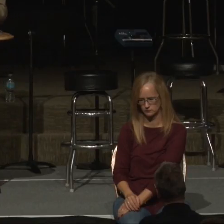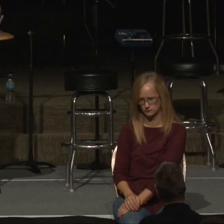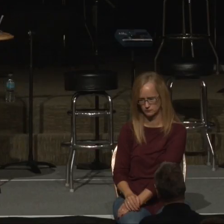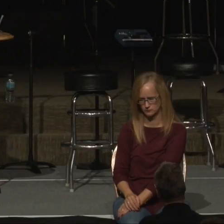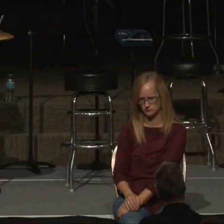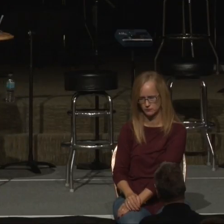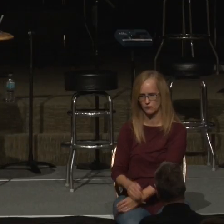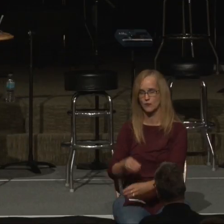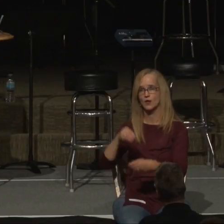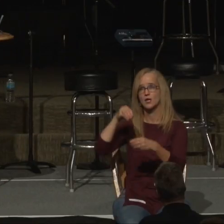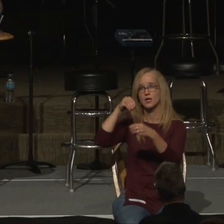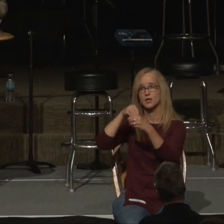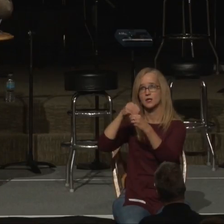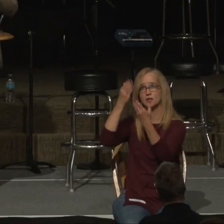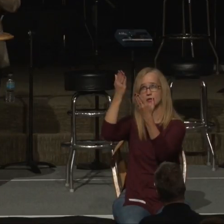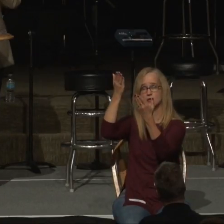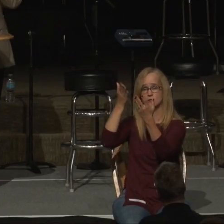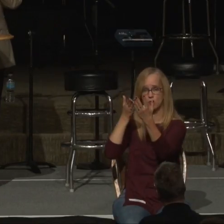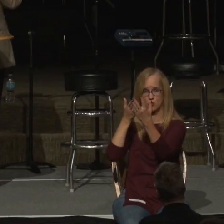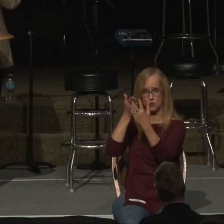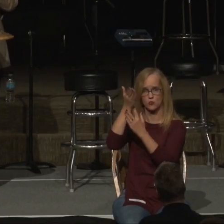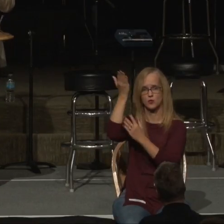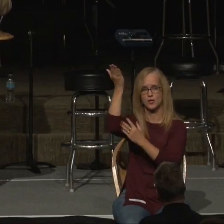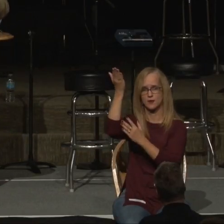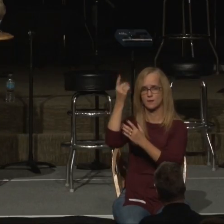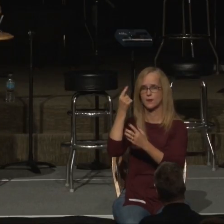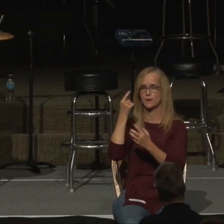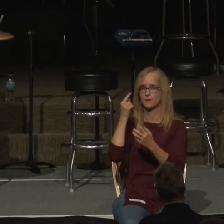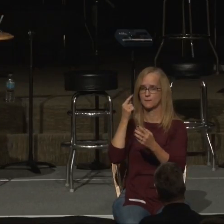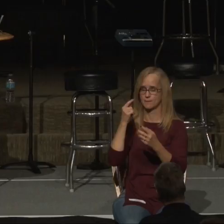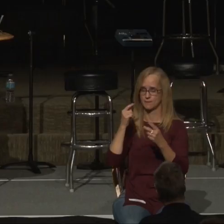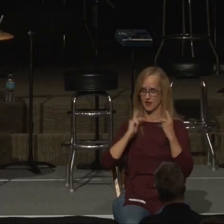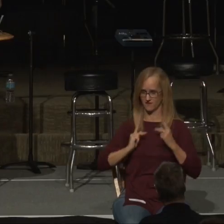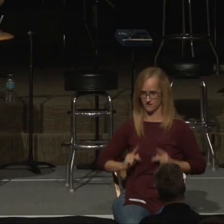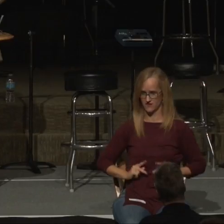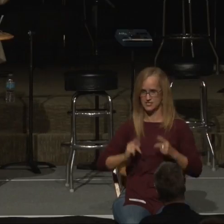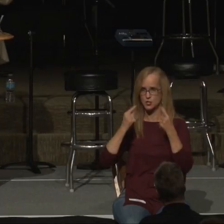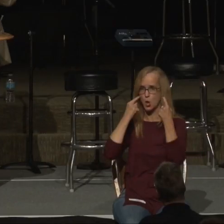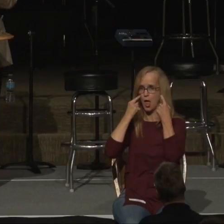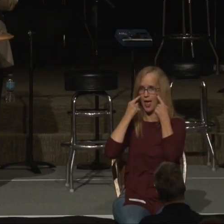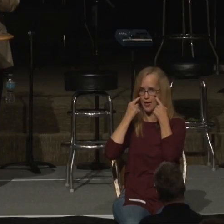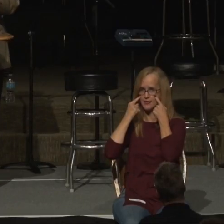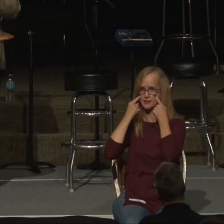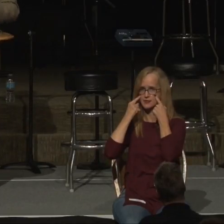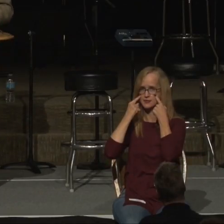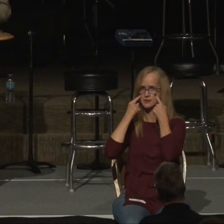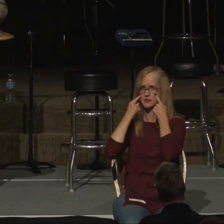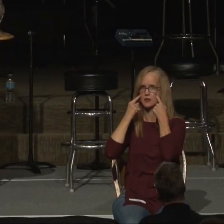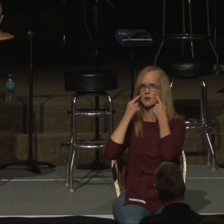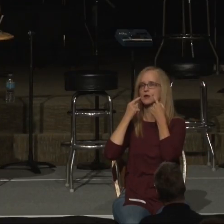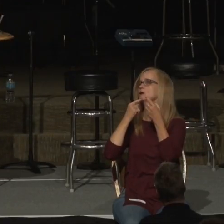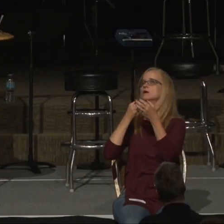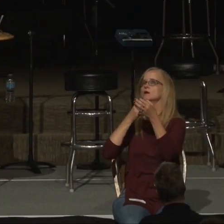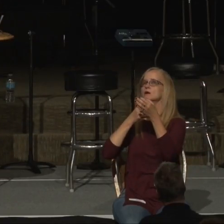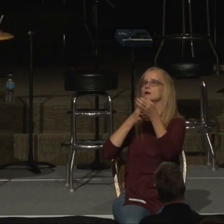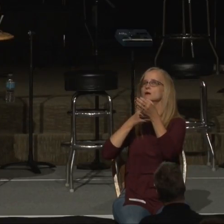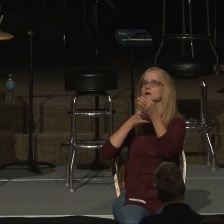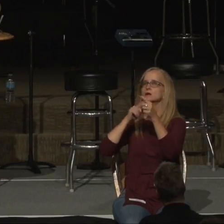And that in and through him, my physical eyes give way to the spiritual eyes of